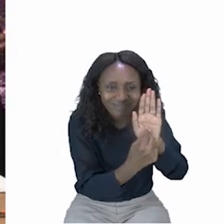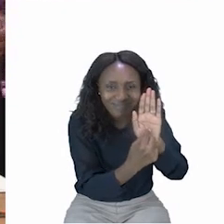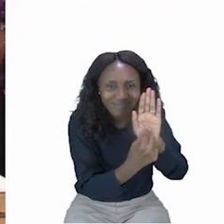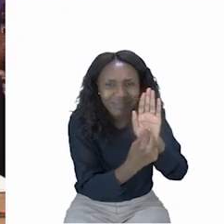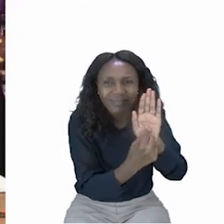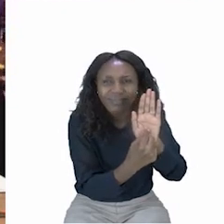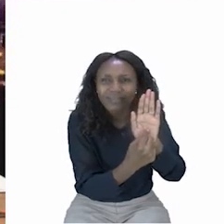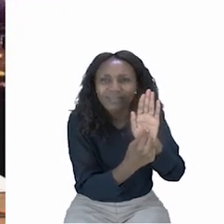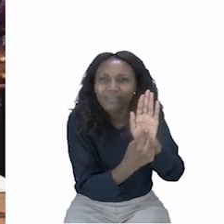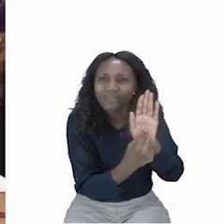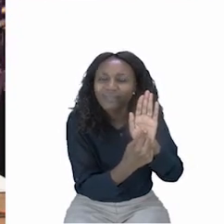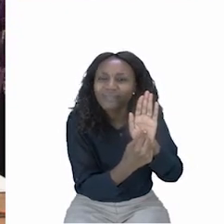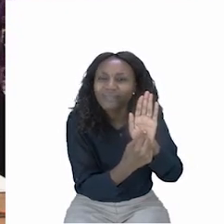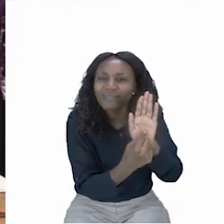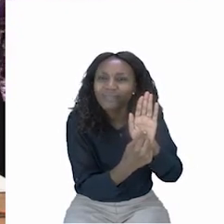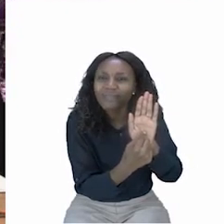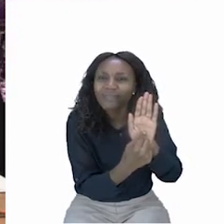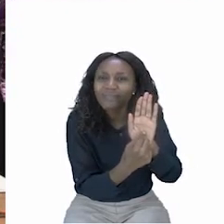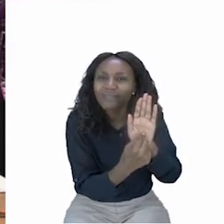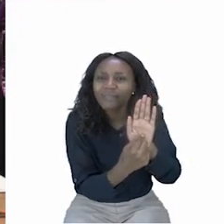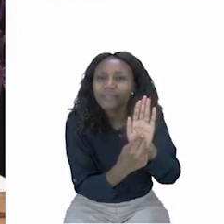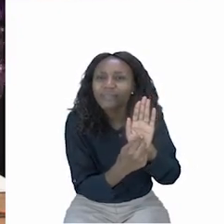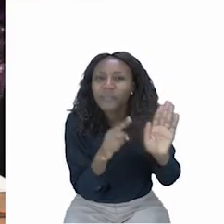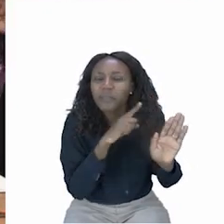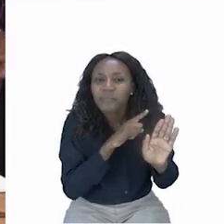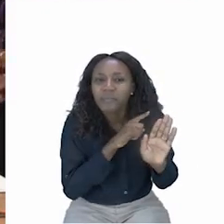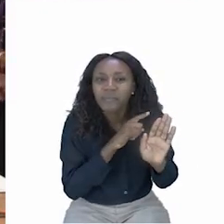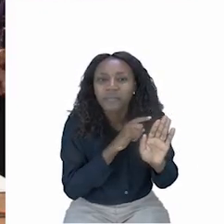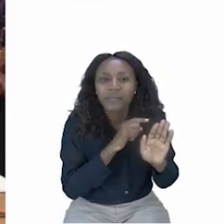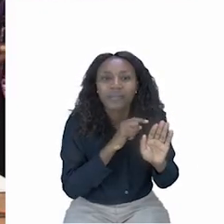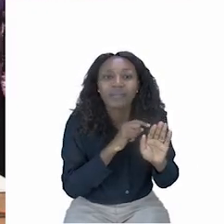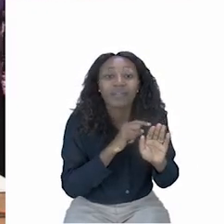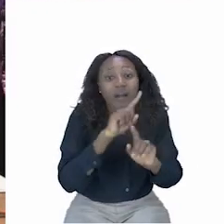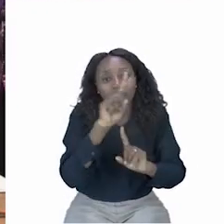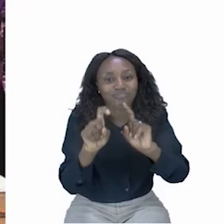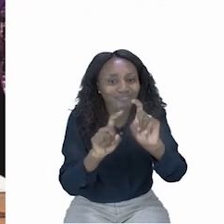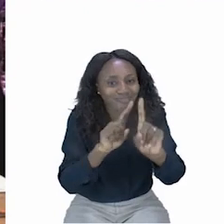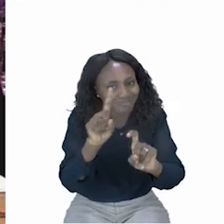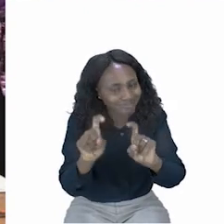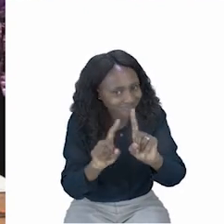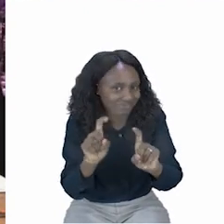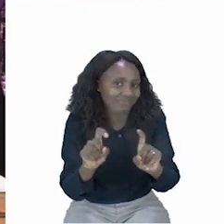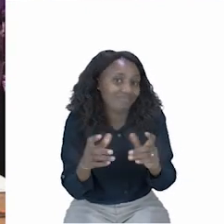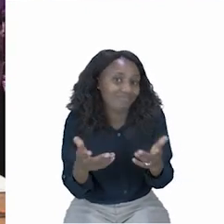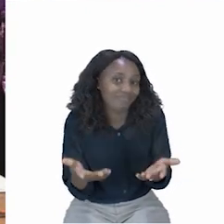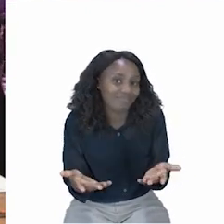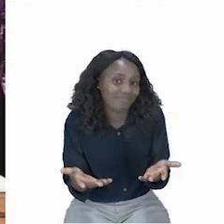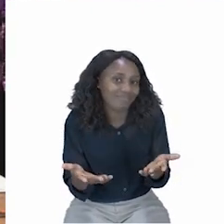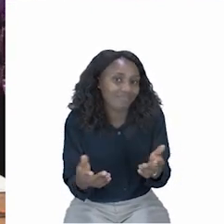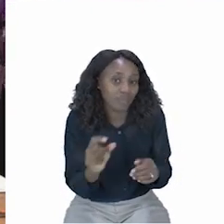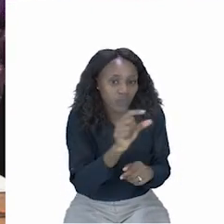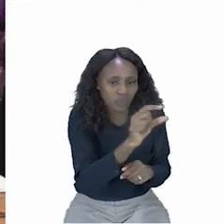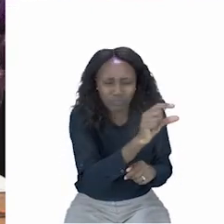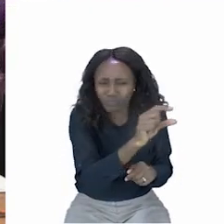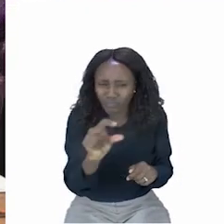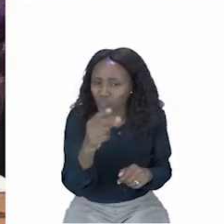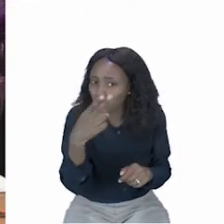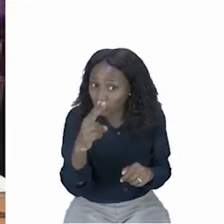We use the question mark at the end of a question, not a sentence, but